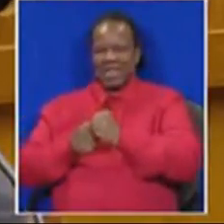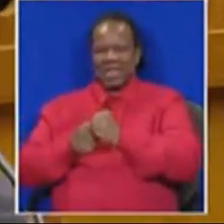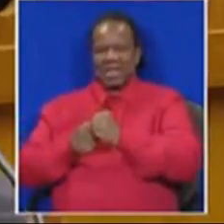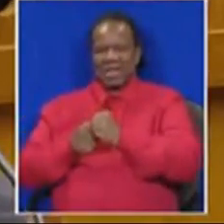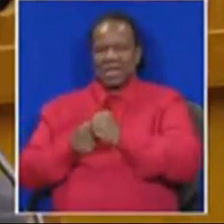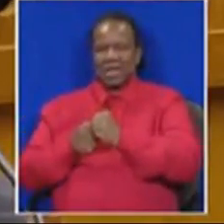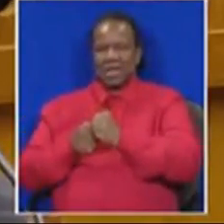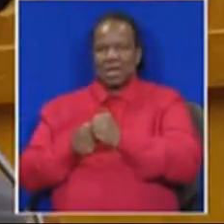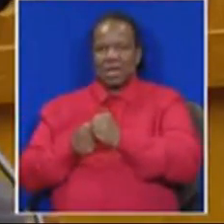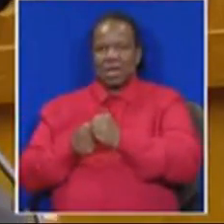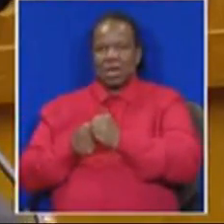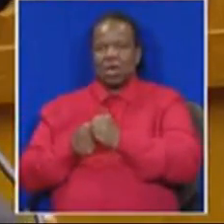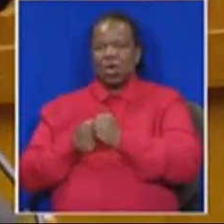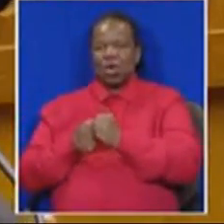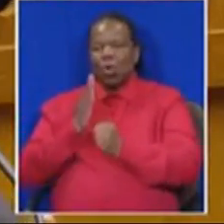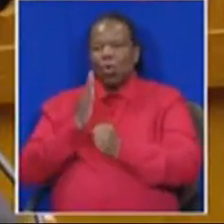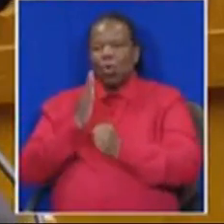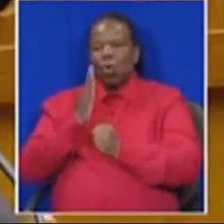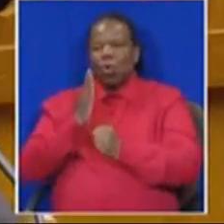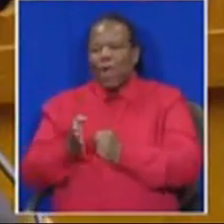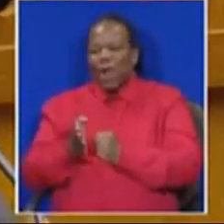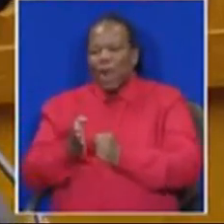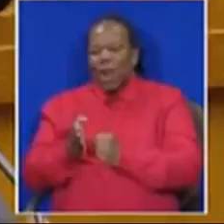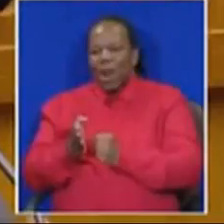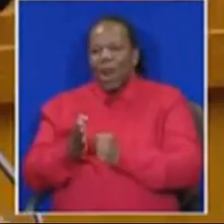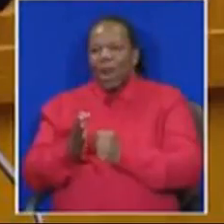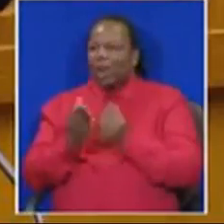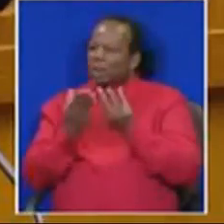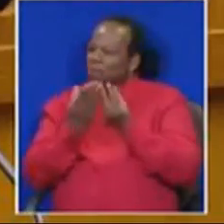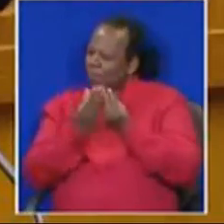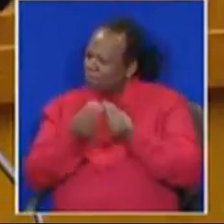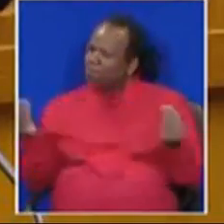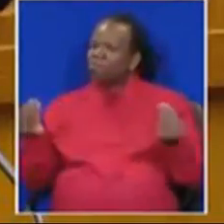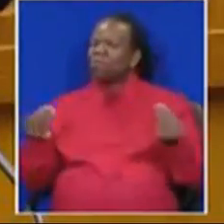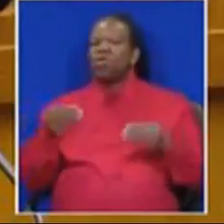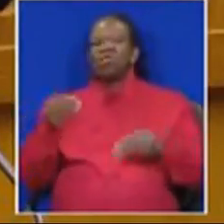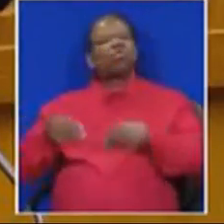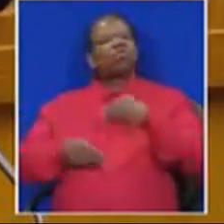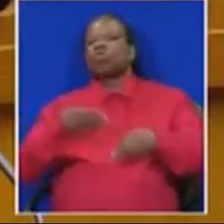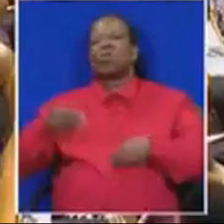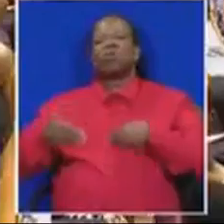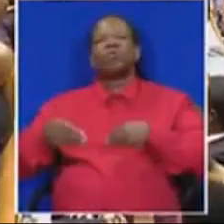we will turn the tide on corruption in our public institutions.